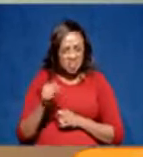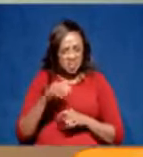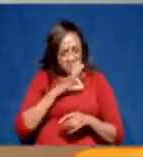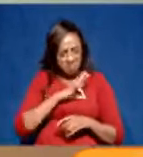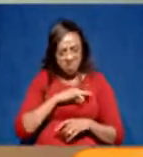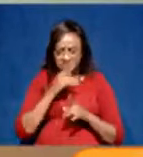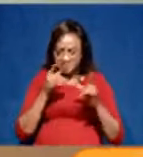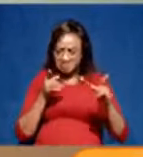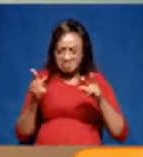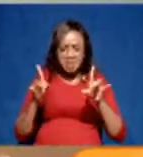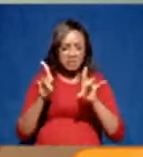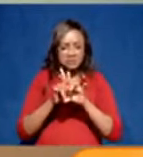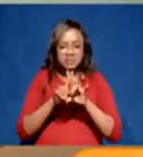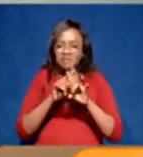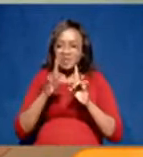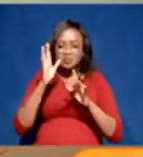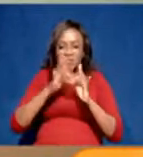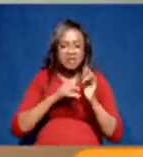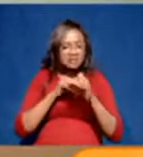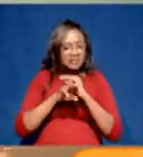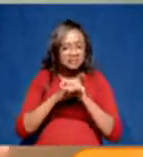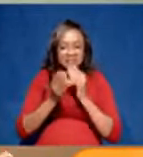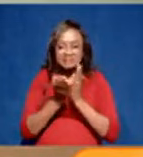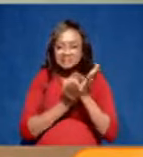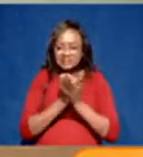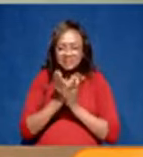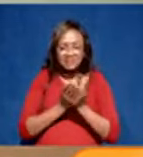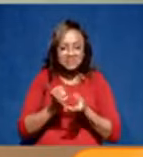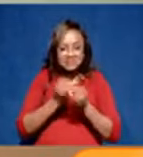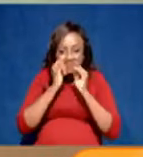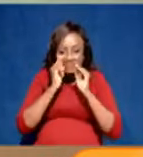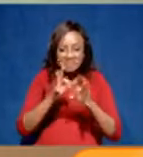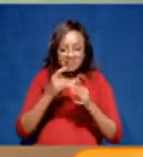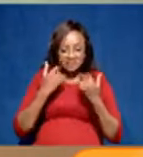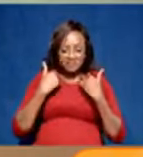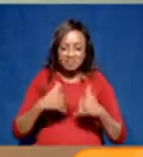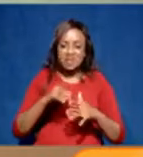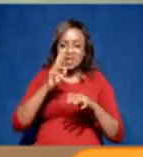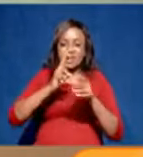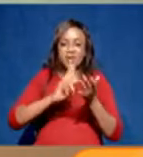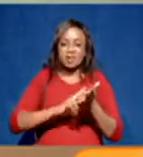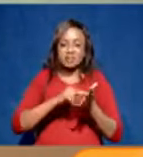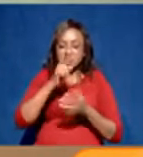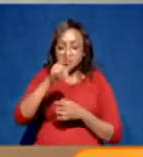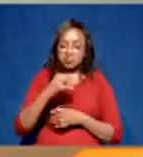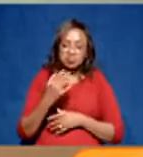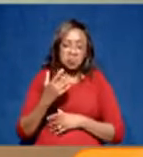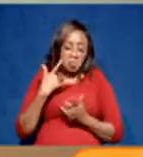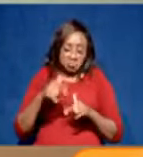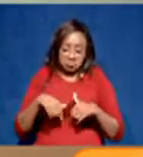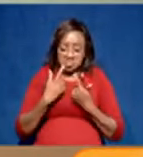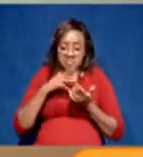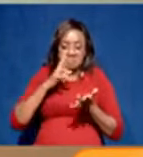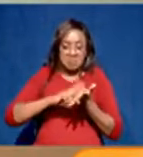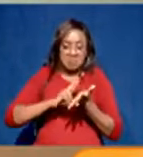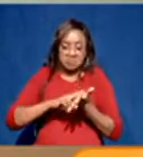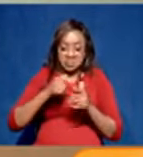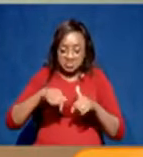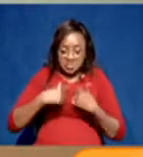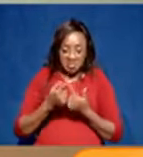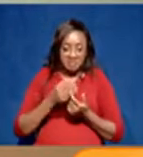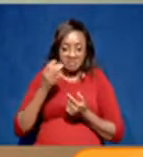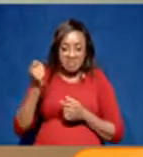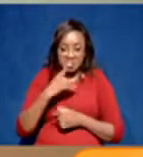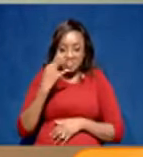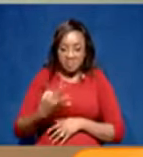same, but you will not be able to access services. If I register you in March or you self-register yourself in March, then we get your